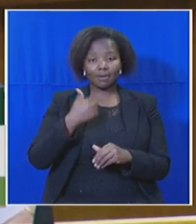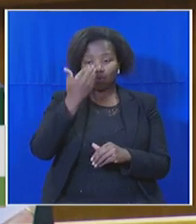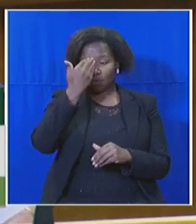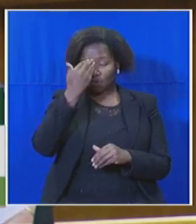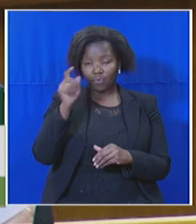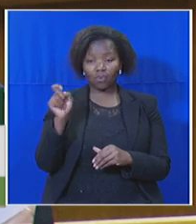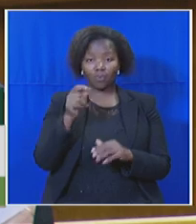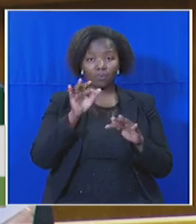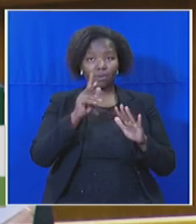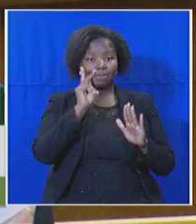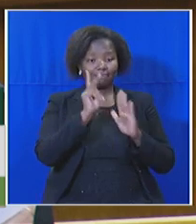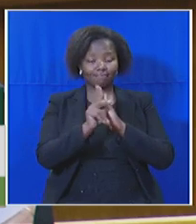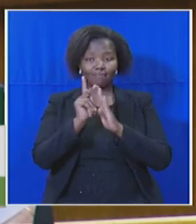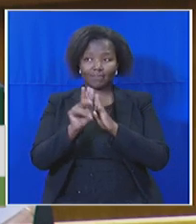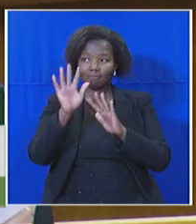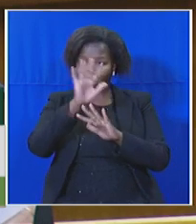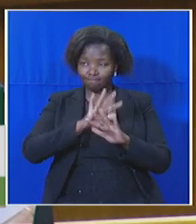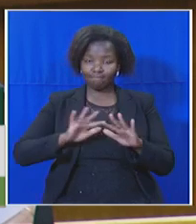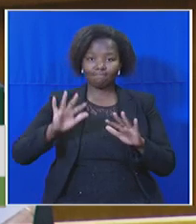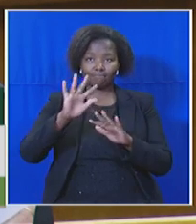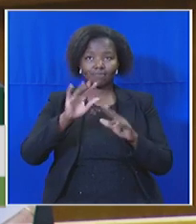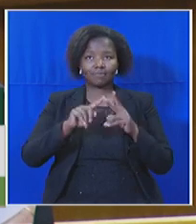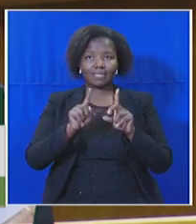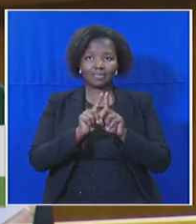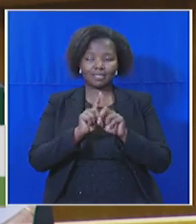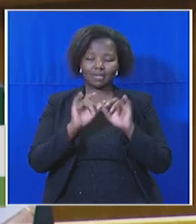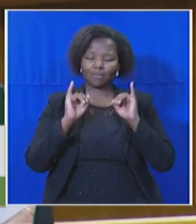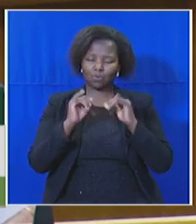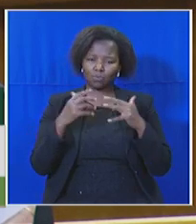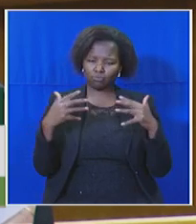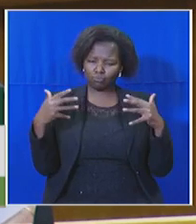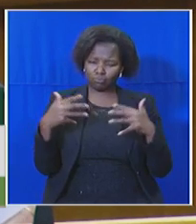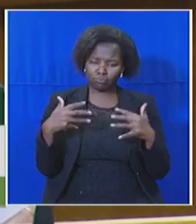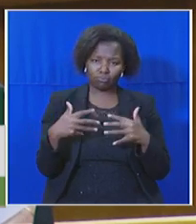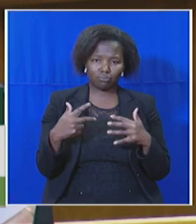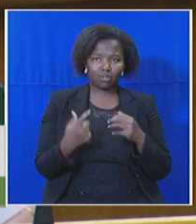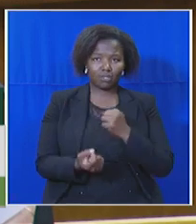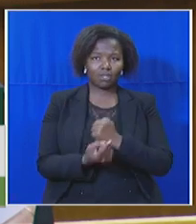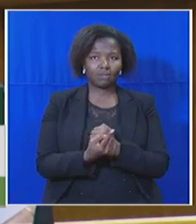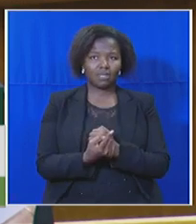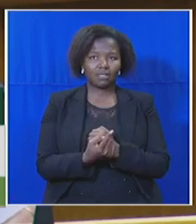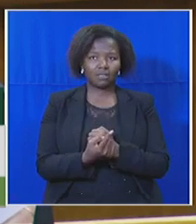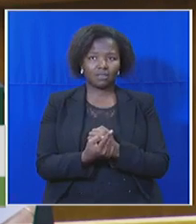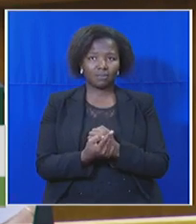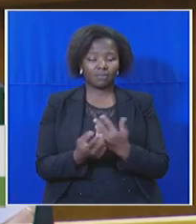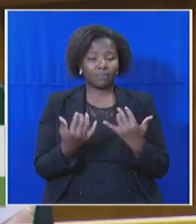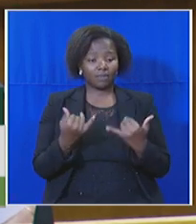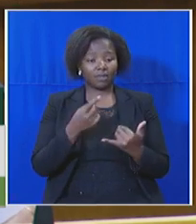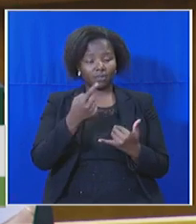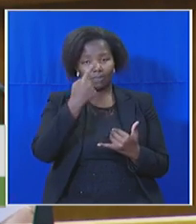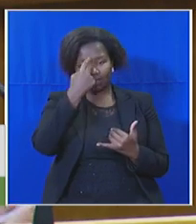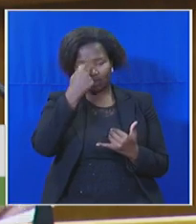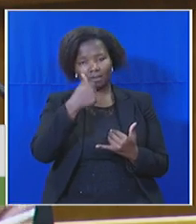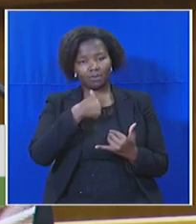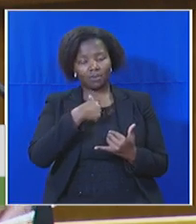who have been murdered all over the country, and I know the devastation and the horror that this wreaks. Think of those people who kissed them goodbye